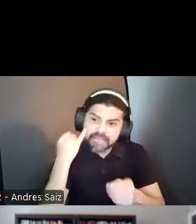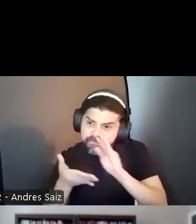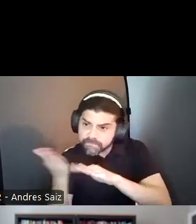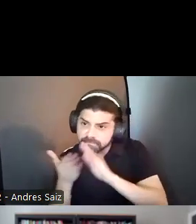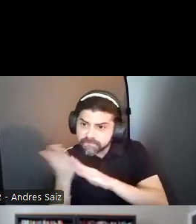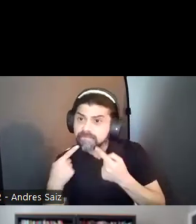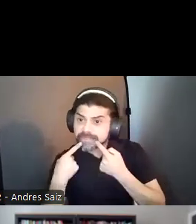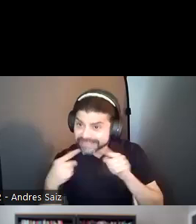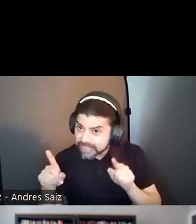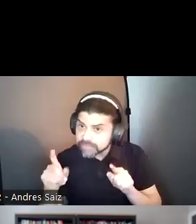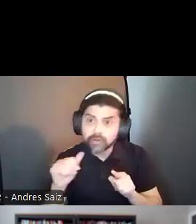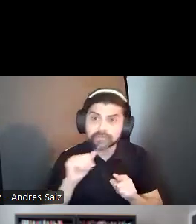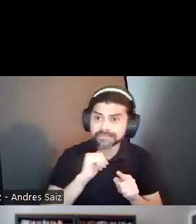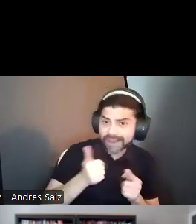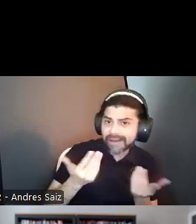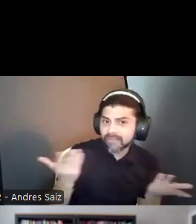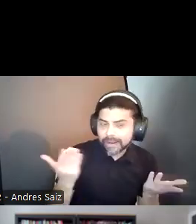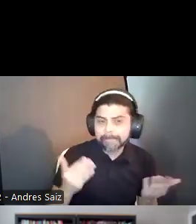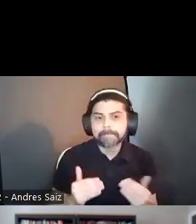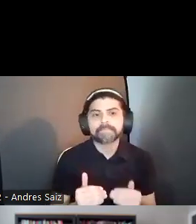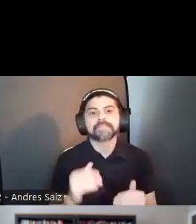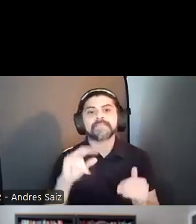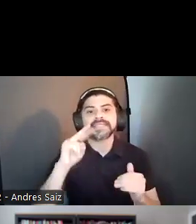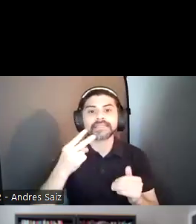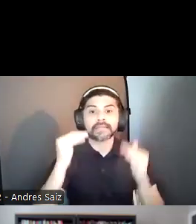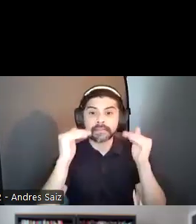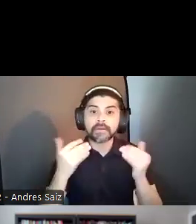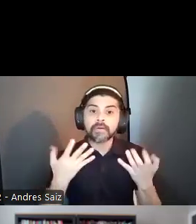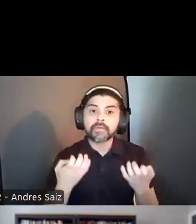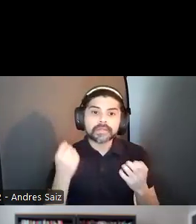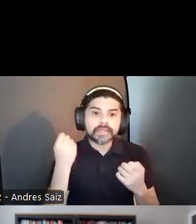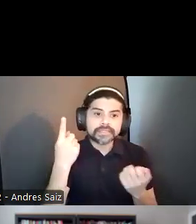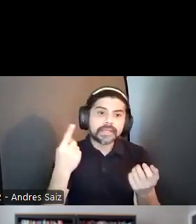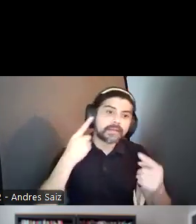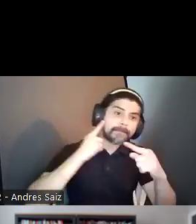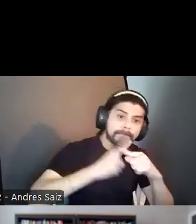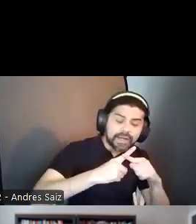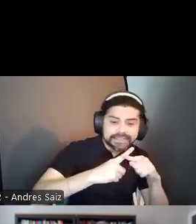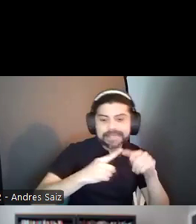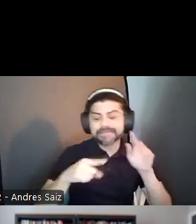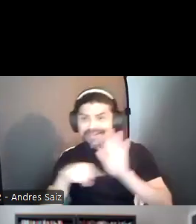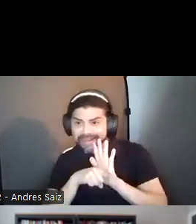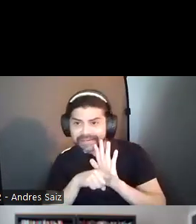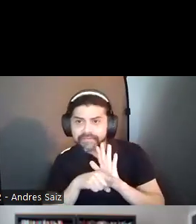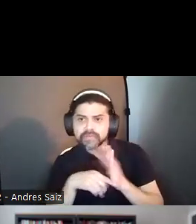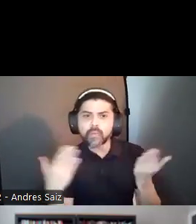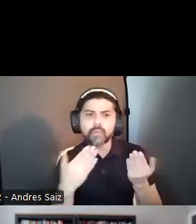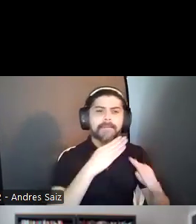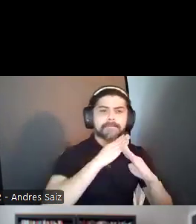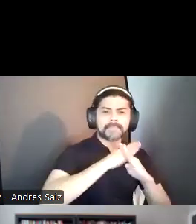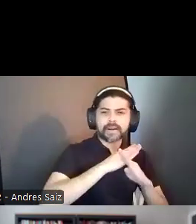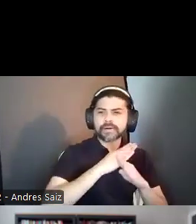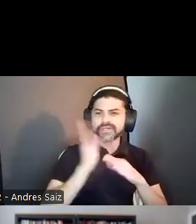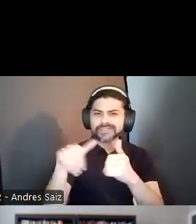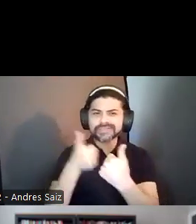Second, we want to understand both the positives and the negatives. What barriers and challenges are hindering MPA implementation,